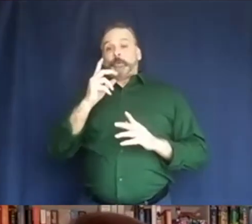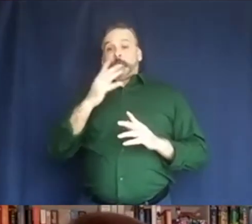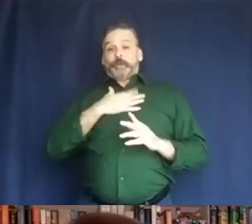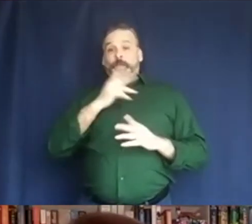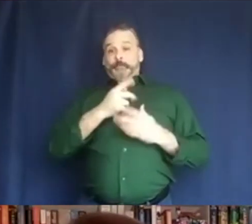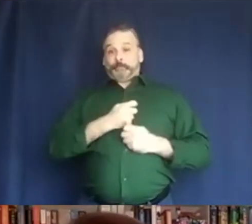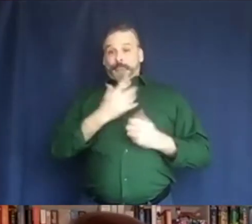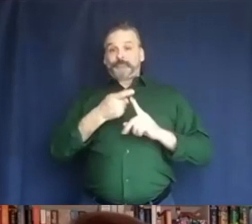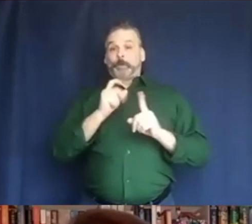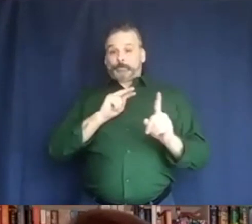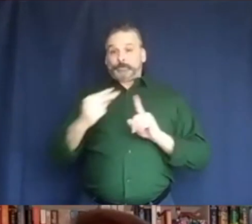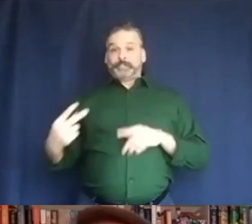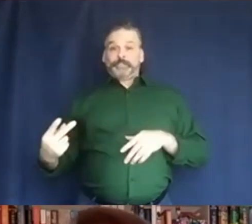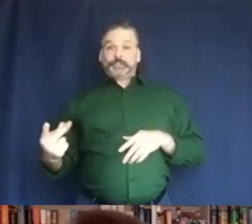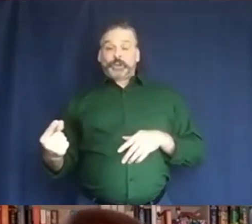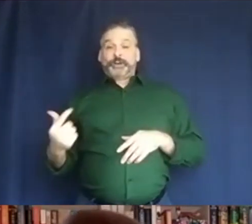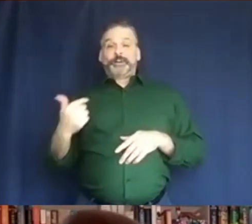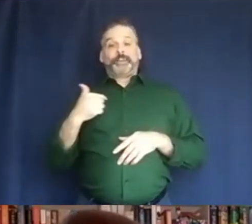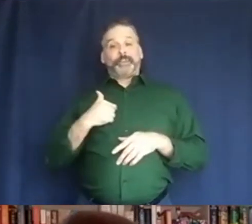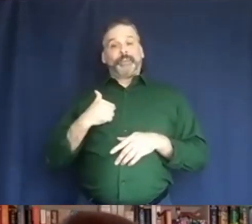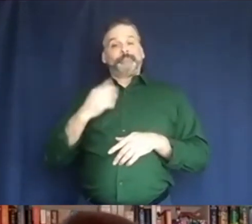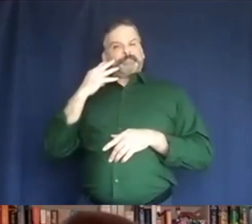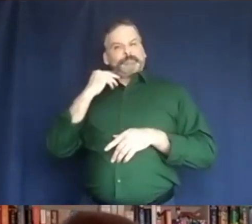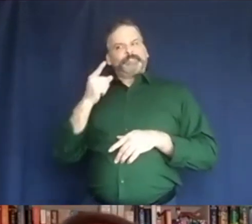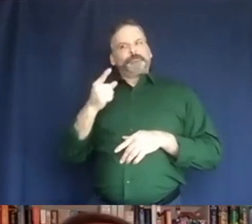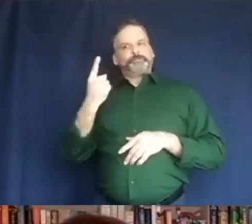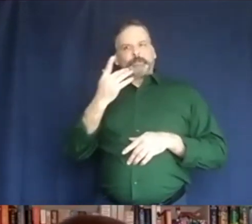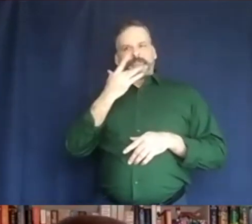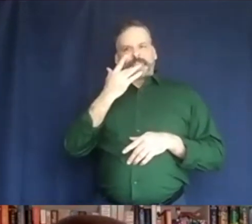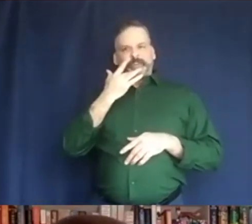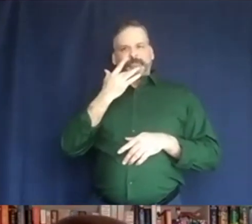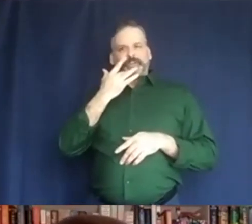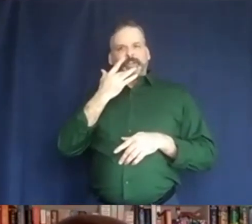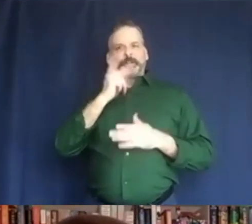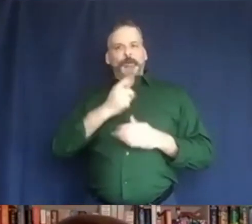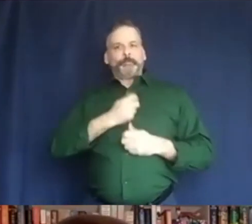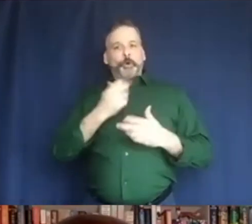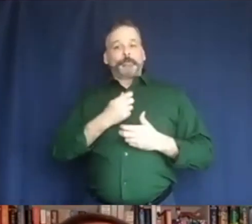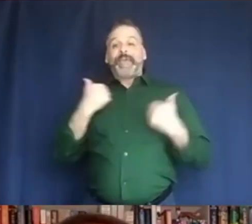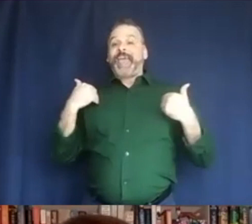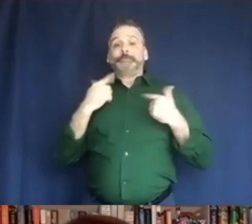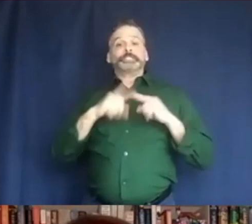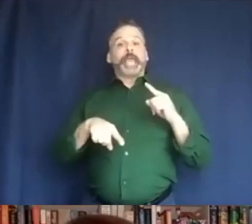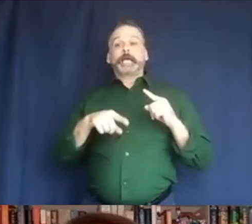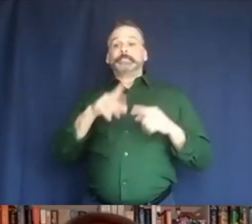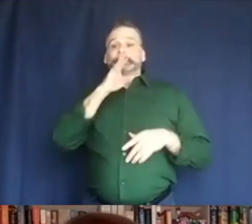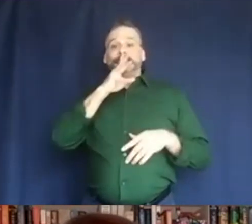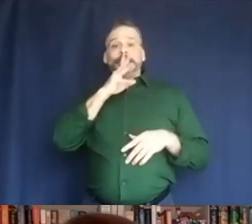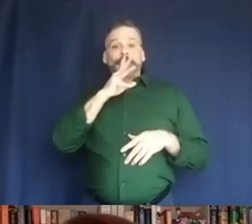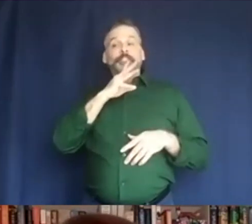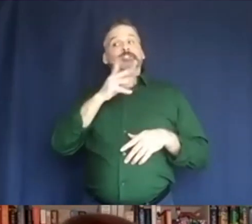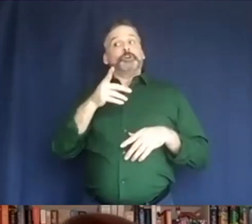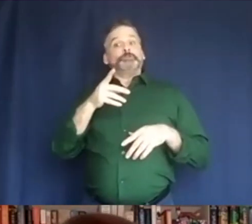the dog. And I found that probably was my favorite poem because animals can't speak. So being able to tell a story from the perspective of an